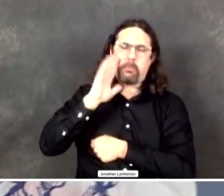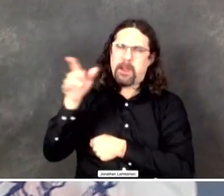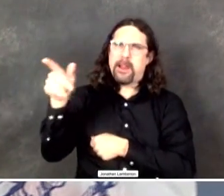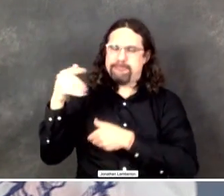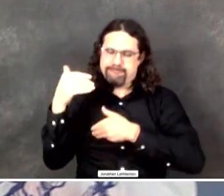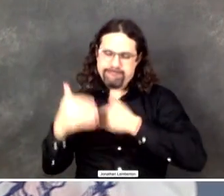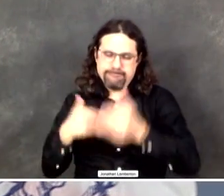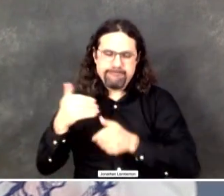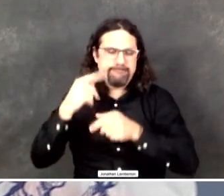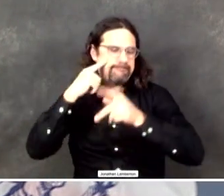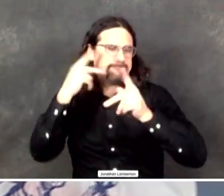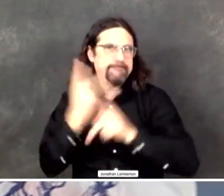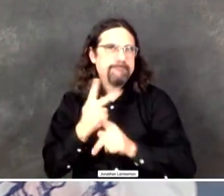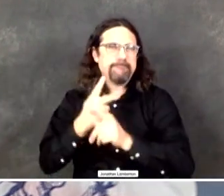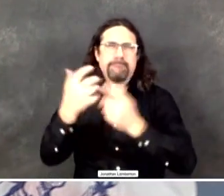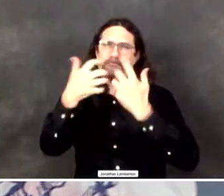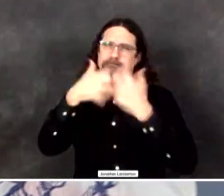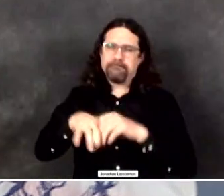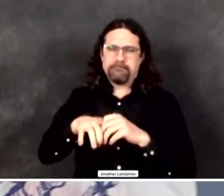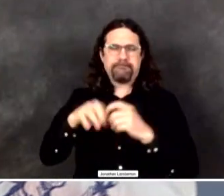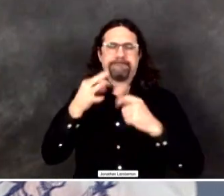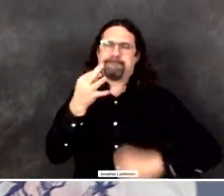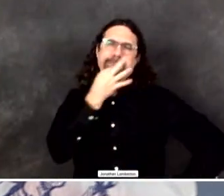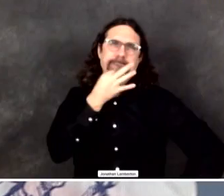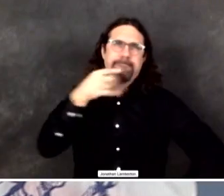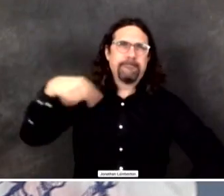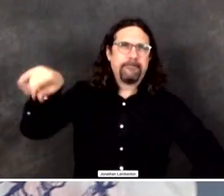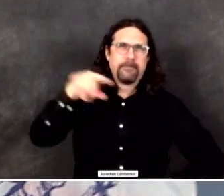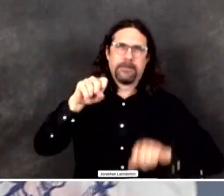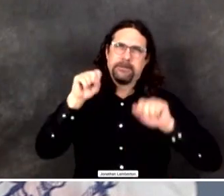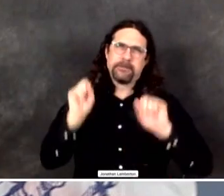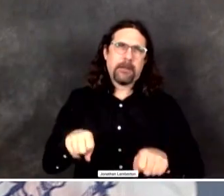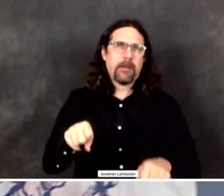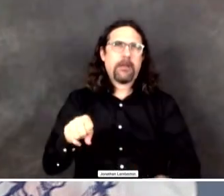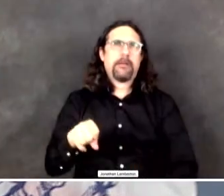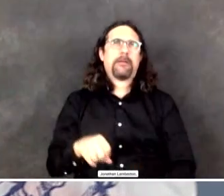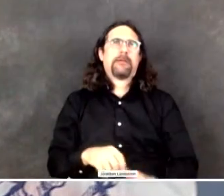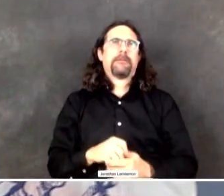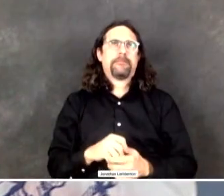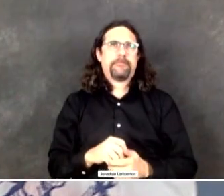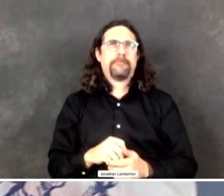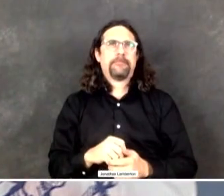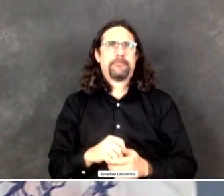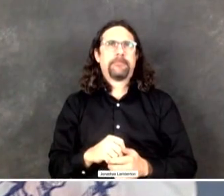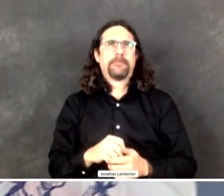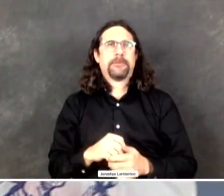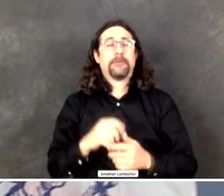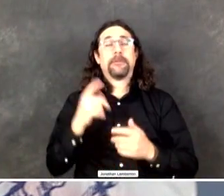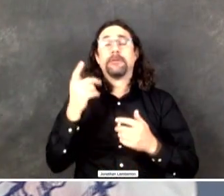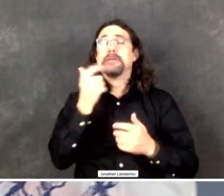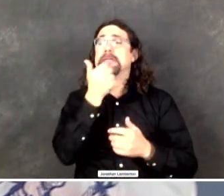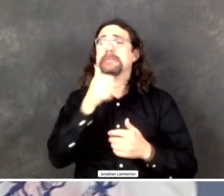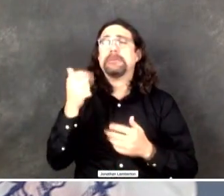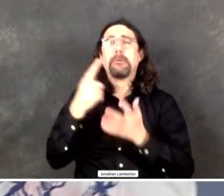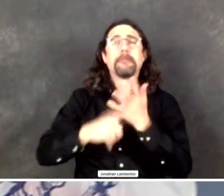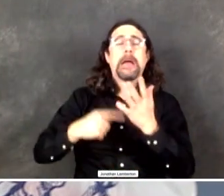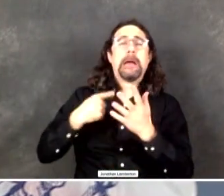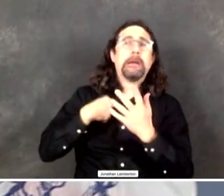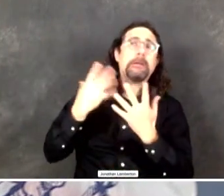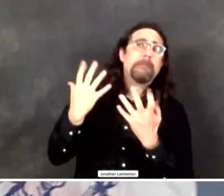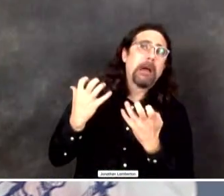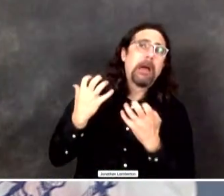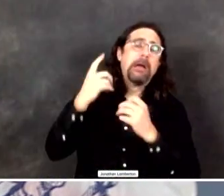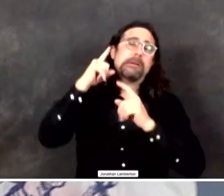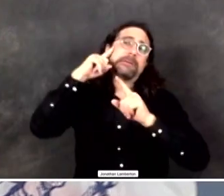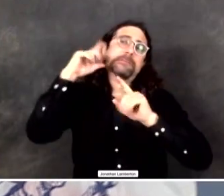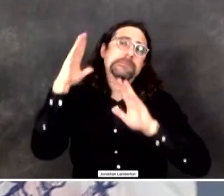learning. They have surpassed every expectation. And everyone at DOE, all the folks who are in the leadership